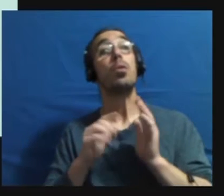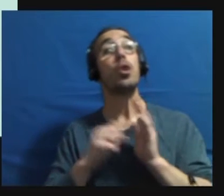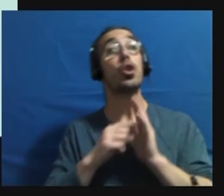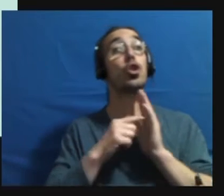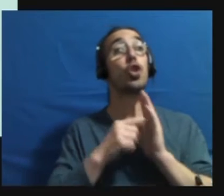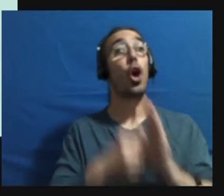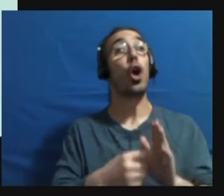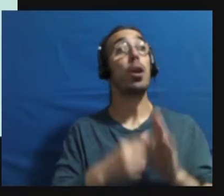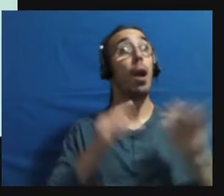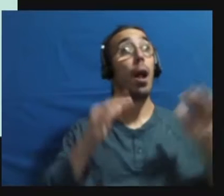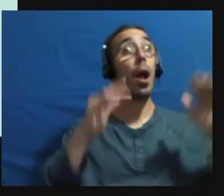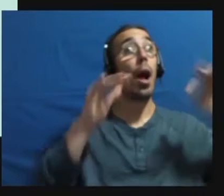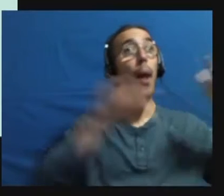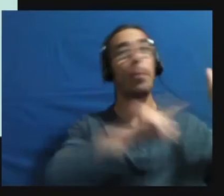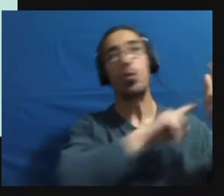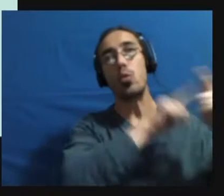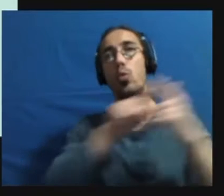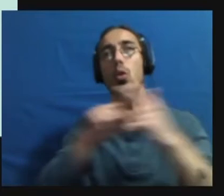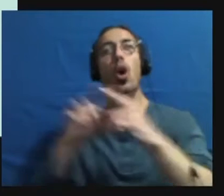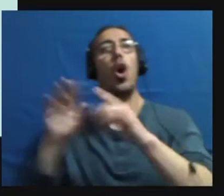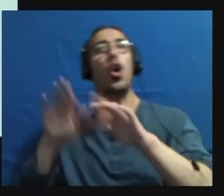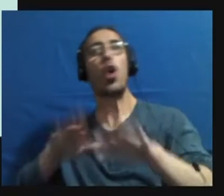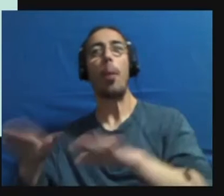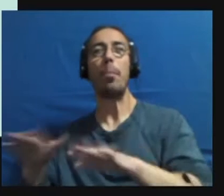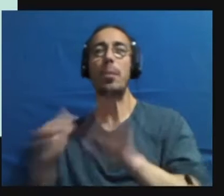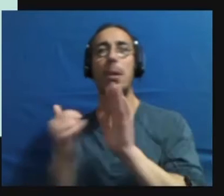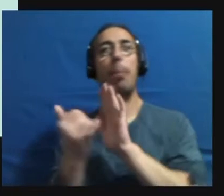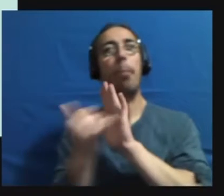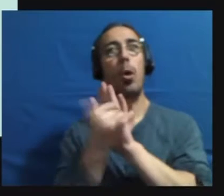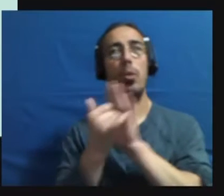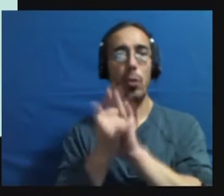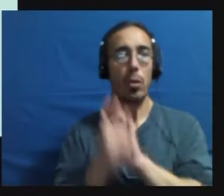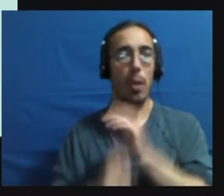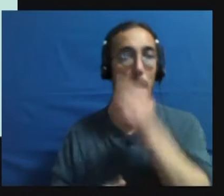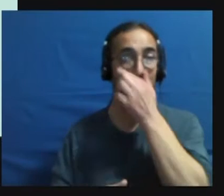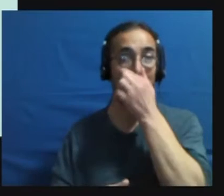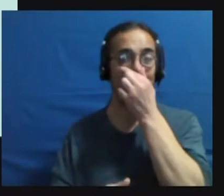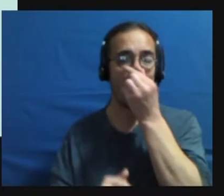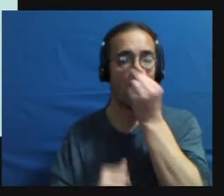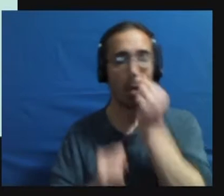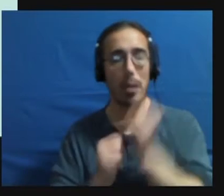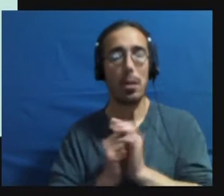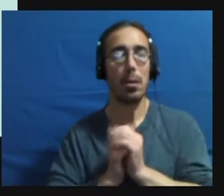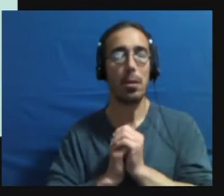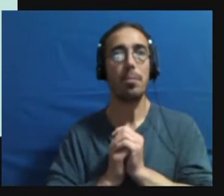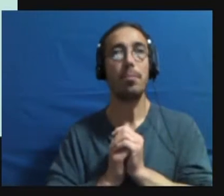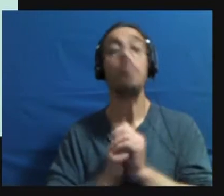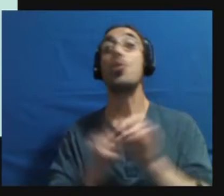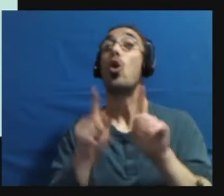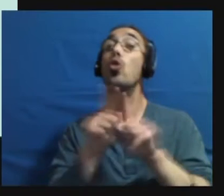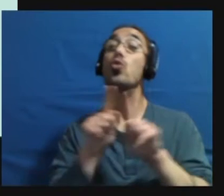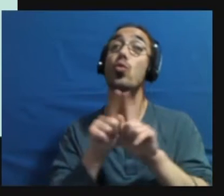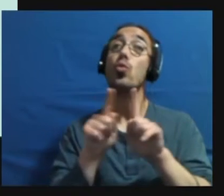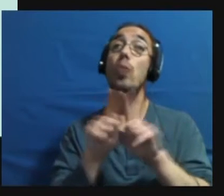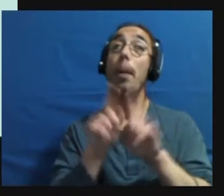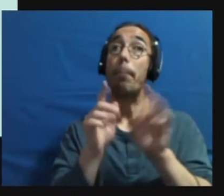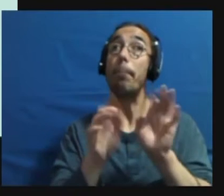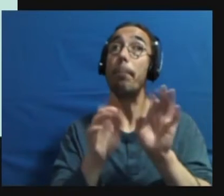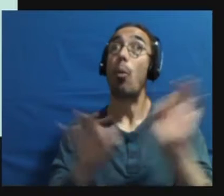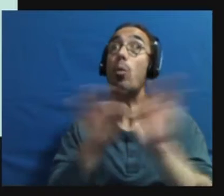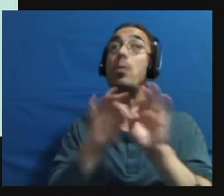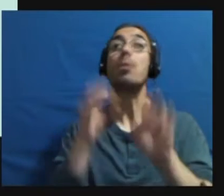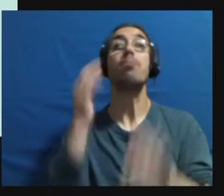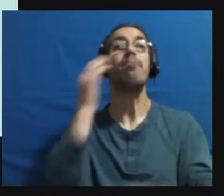to zero in terms of calmness through stimming. And even more importantly, stimming